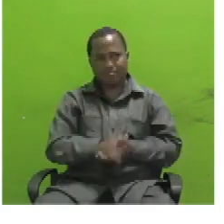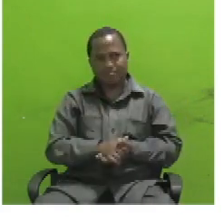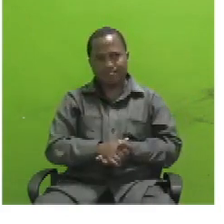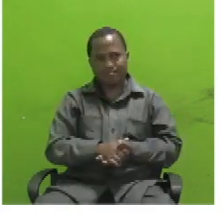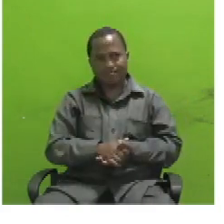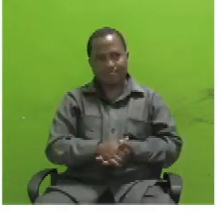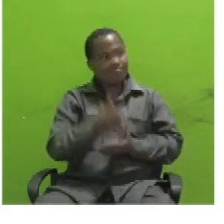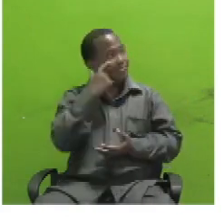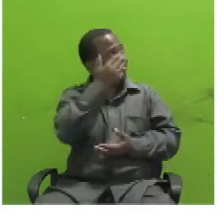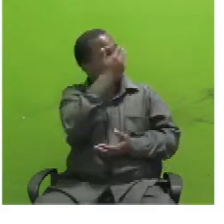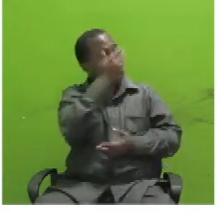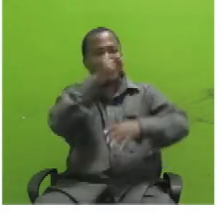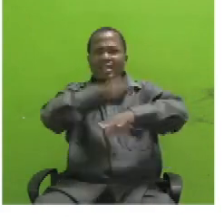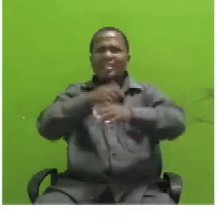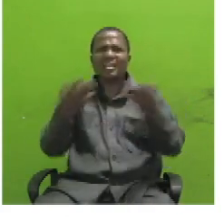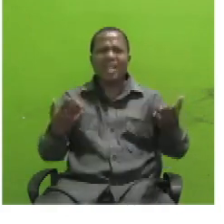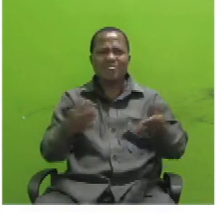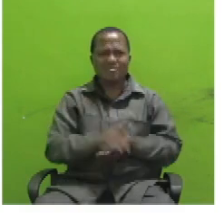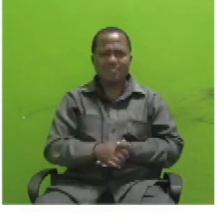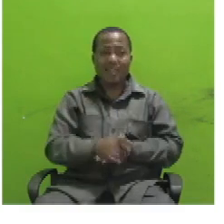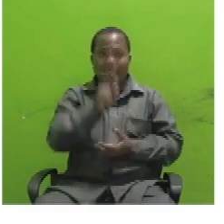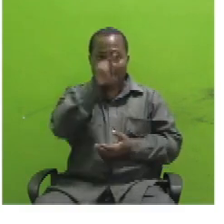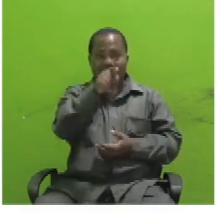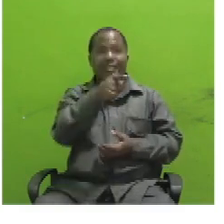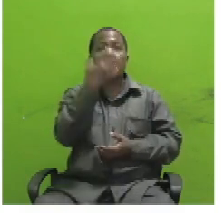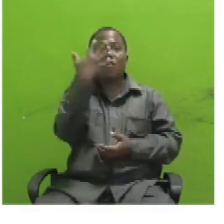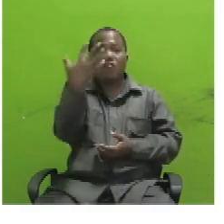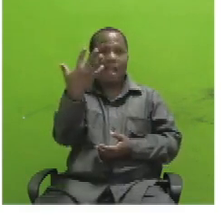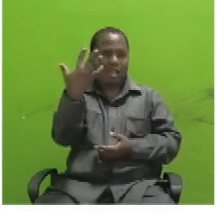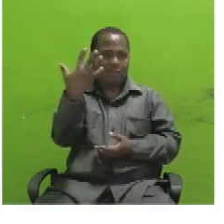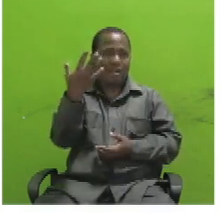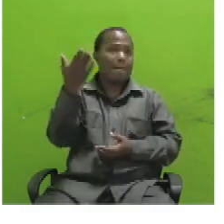What time is it now? It is